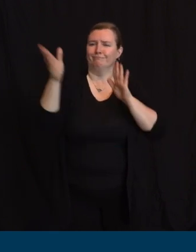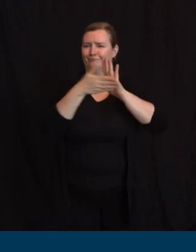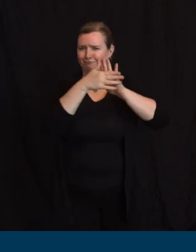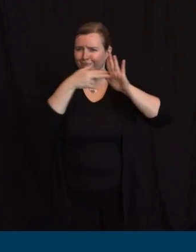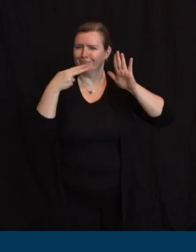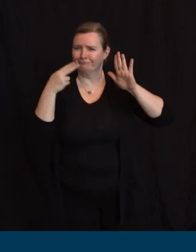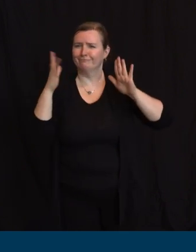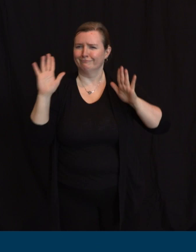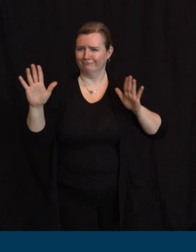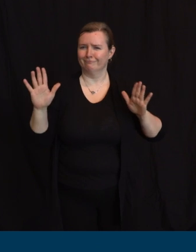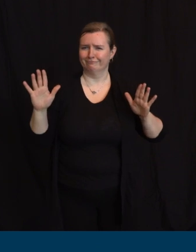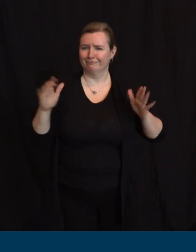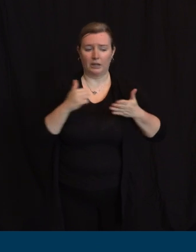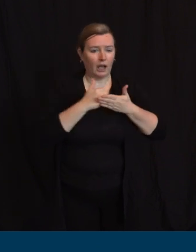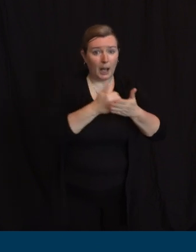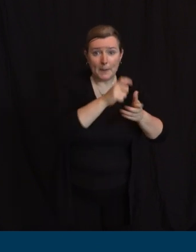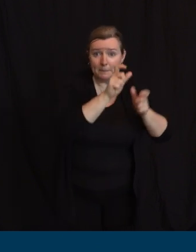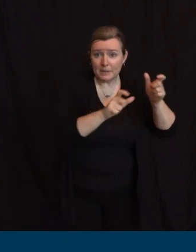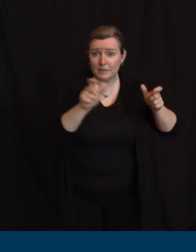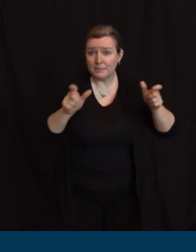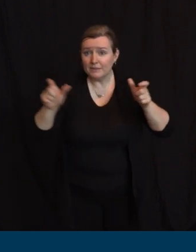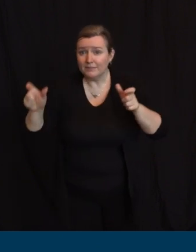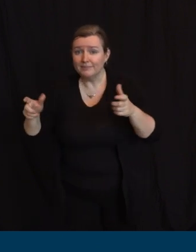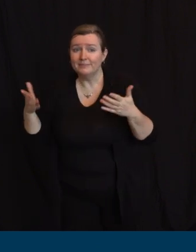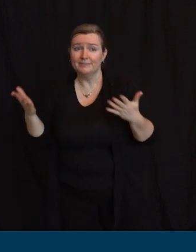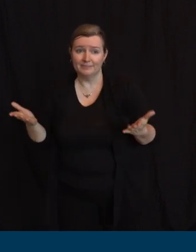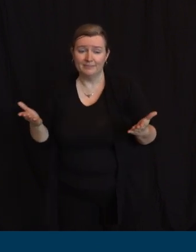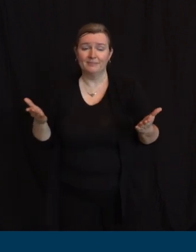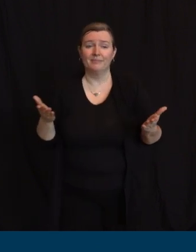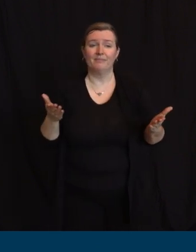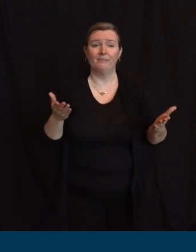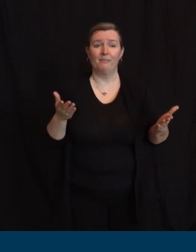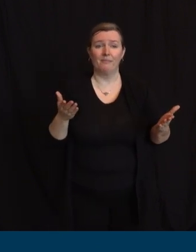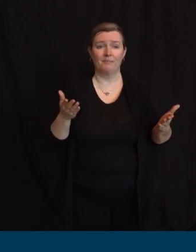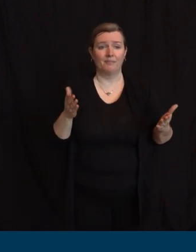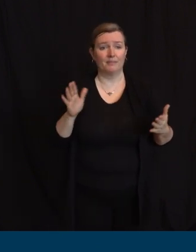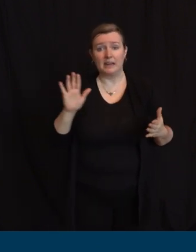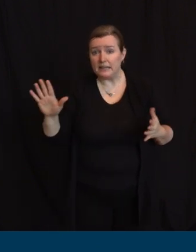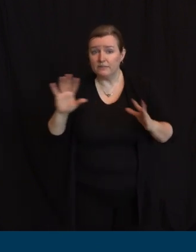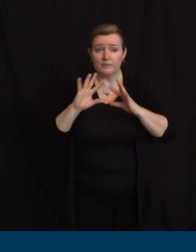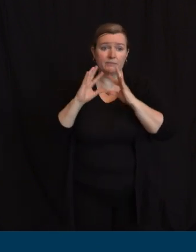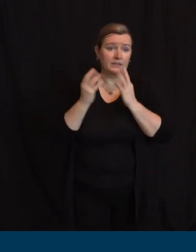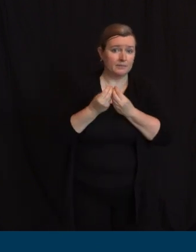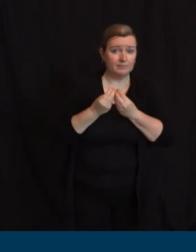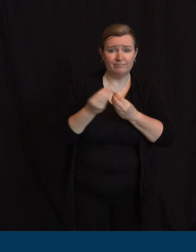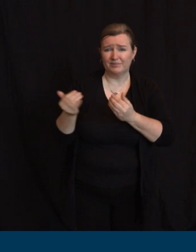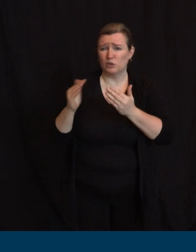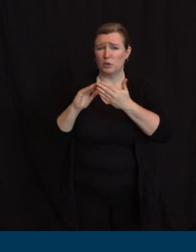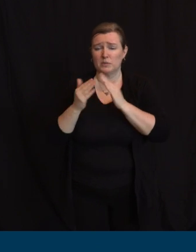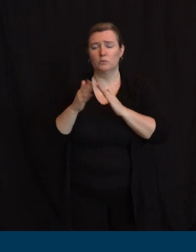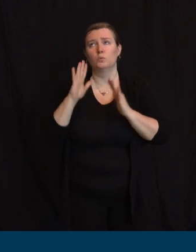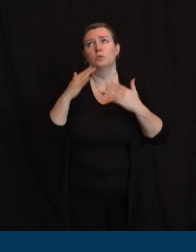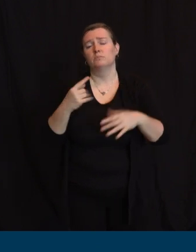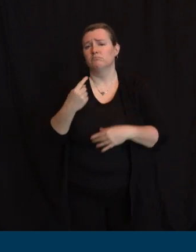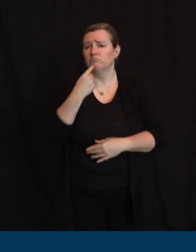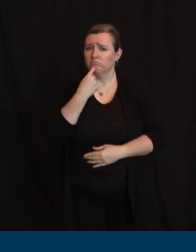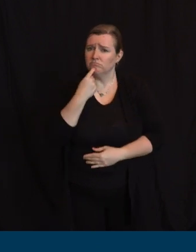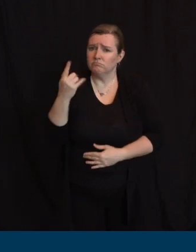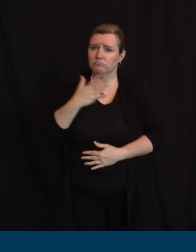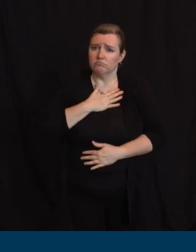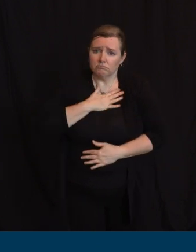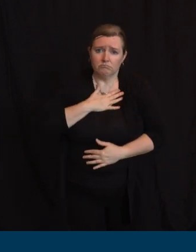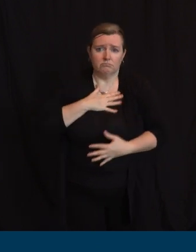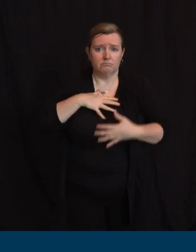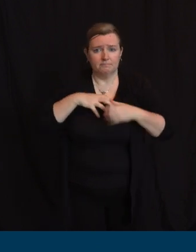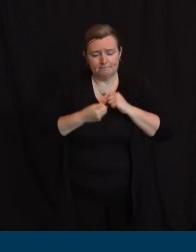Helping people was his true calling, and I know his family and community will miss that the most. May God bless him and each and every one of